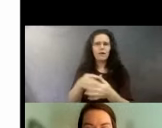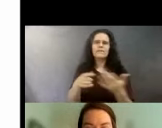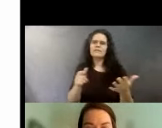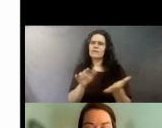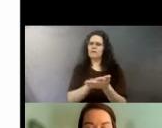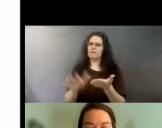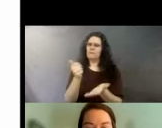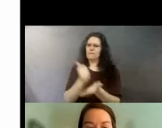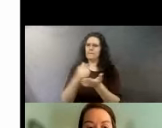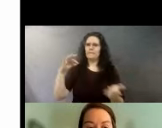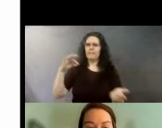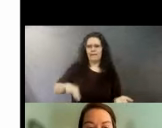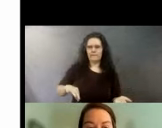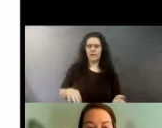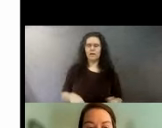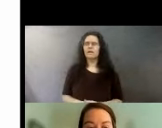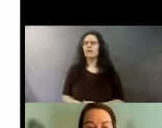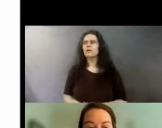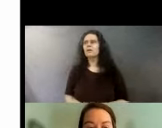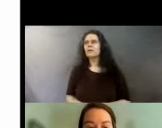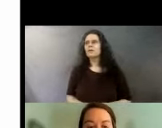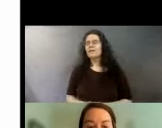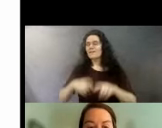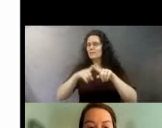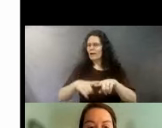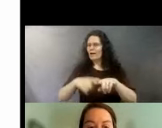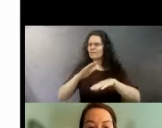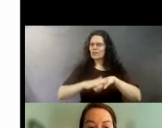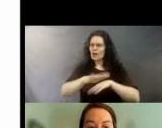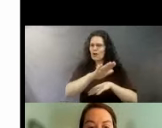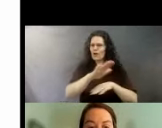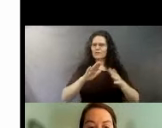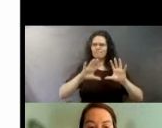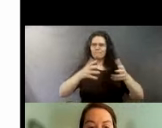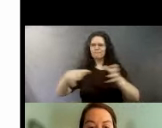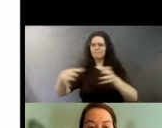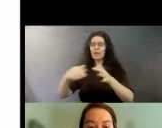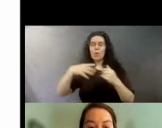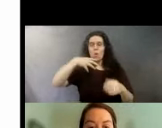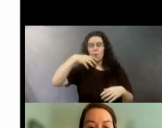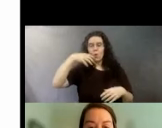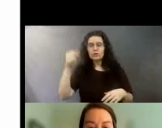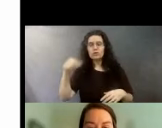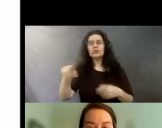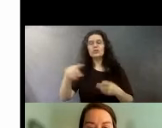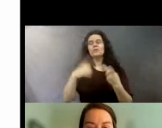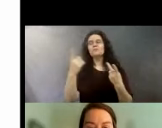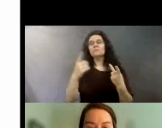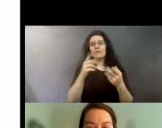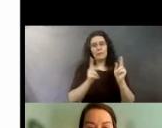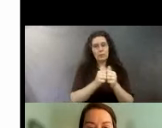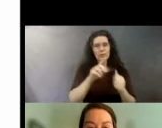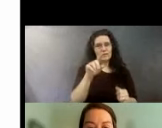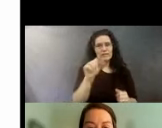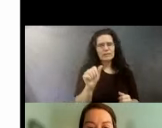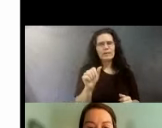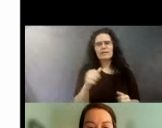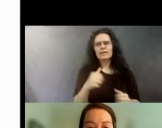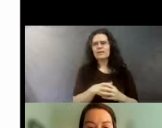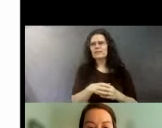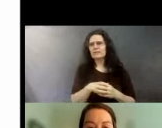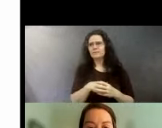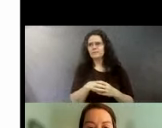disabilities, though, I think it is important to be flexible. So initially when our clinic first started, we were on-site